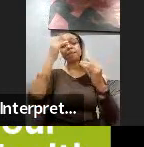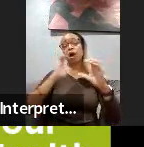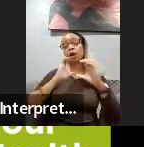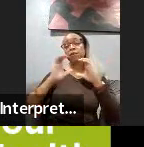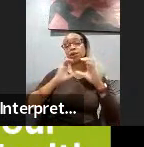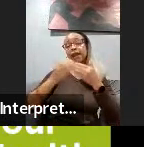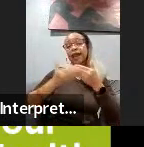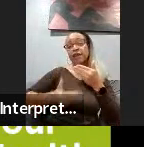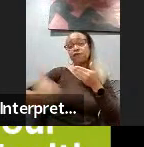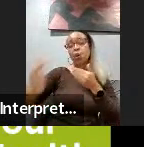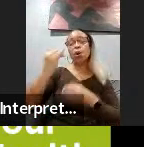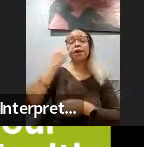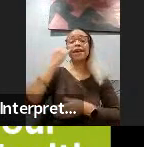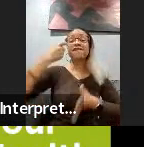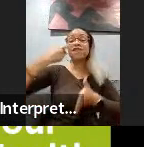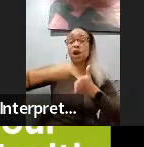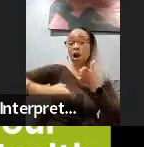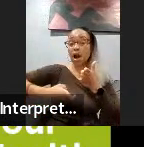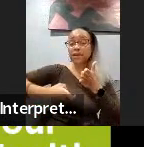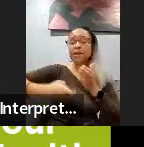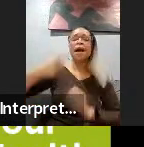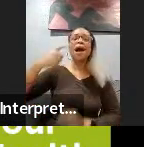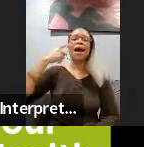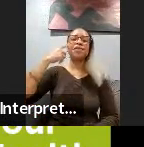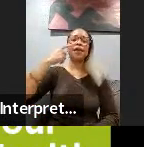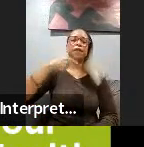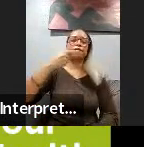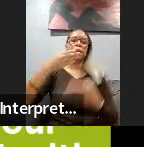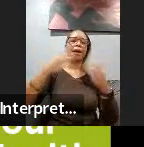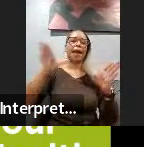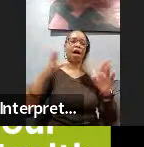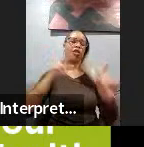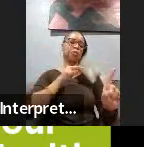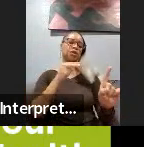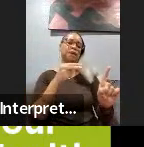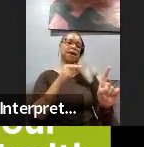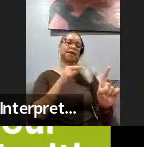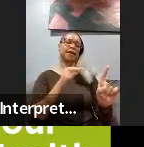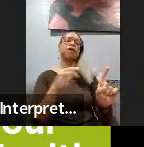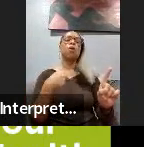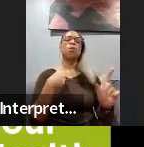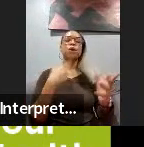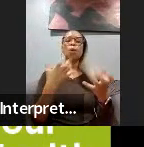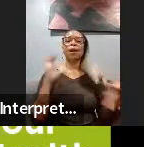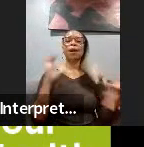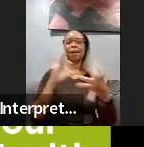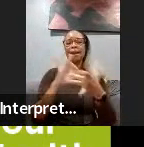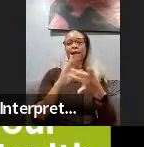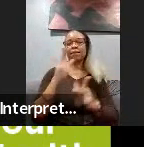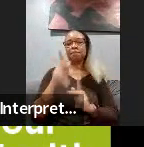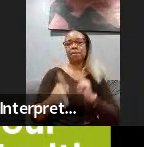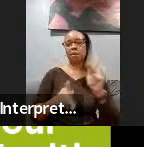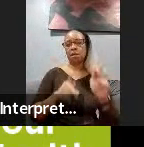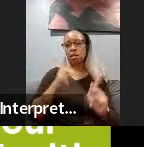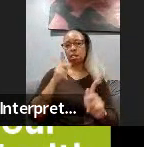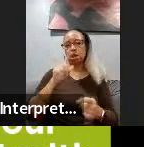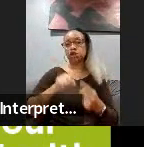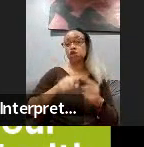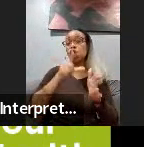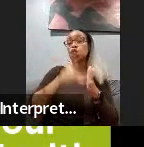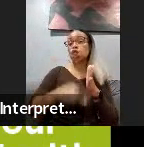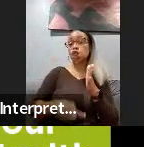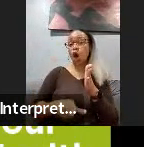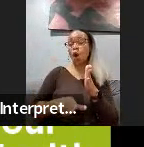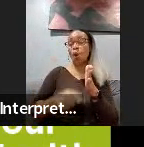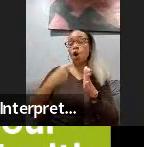forward, if there's a cost, I think from the public health perspective, we want to continue to connect people to low cost or